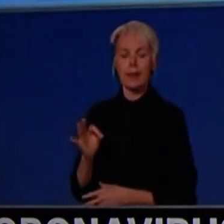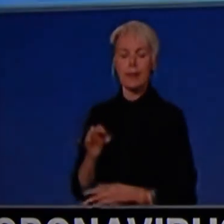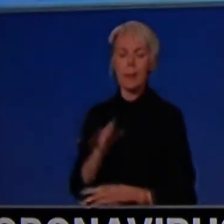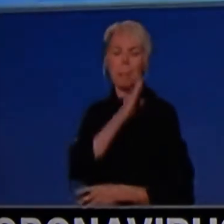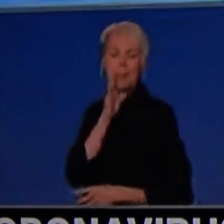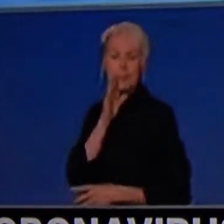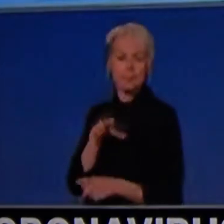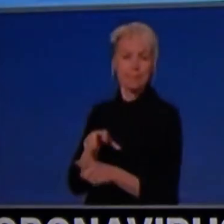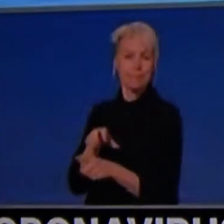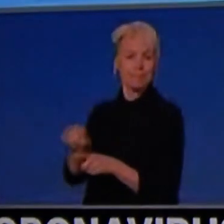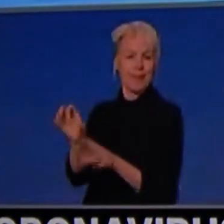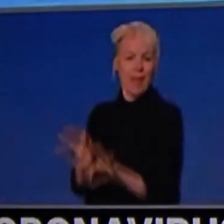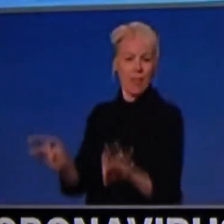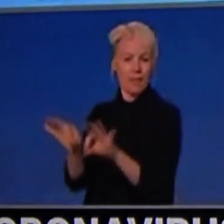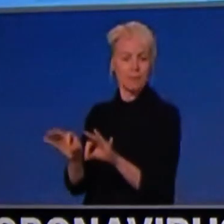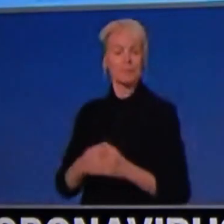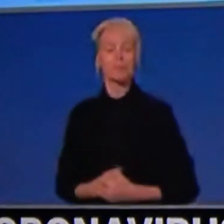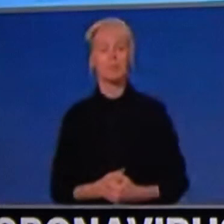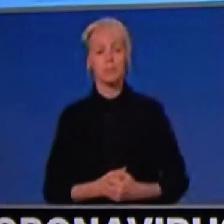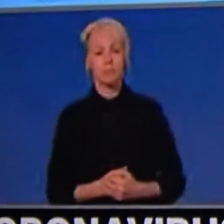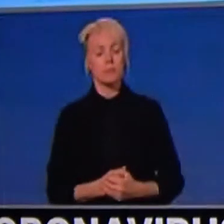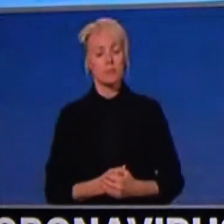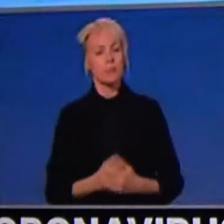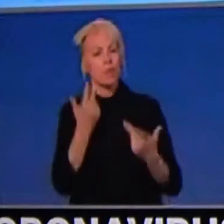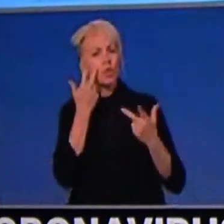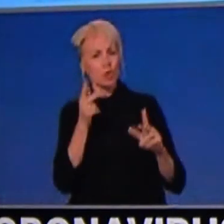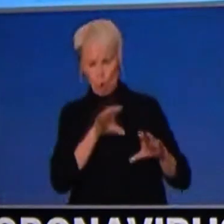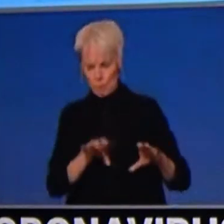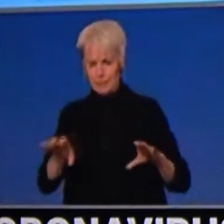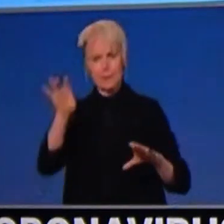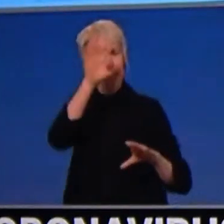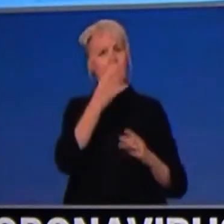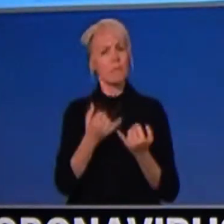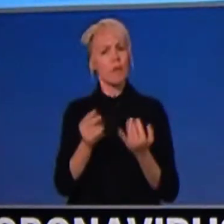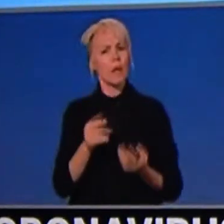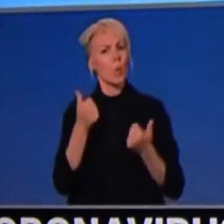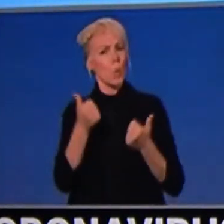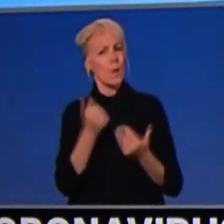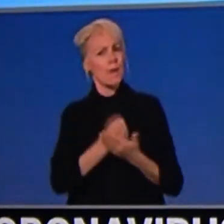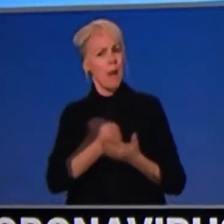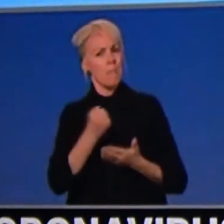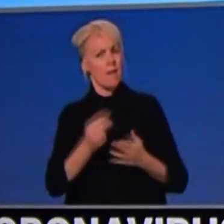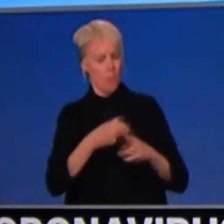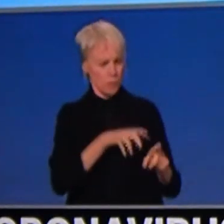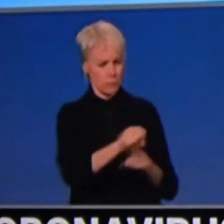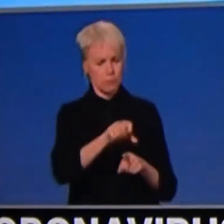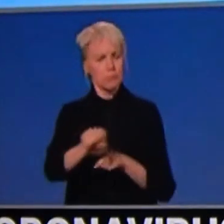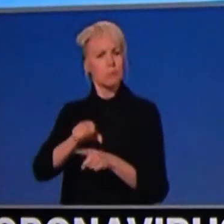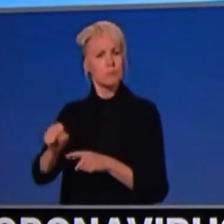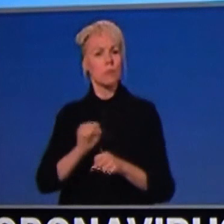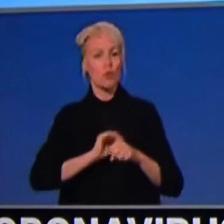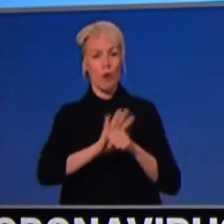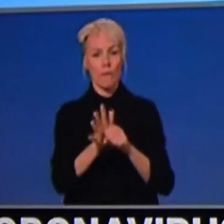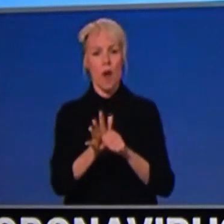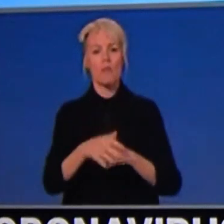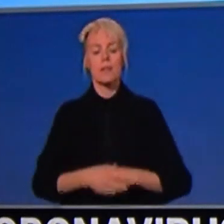for each state. These are showing 4 states here, but they're all very high. Next slide. And these are the other states,